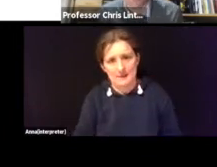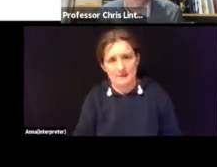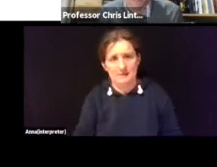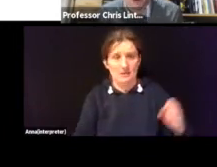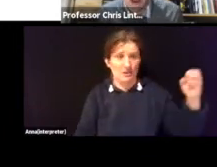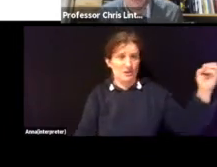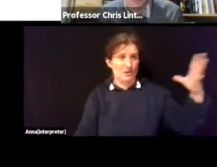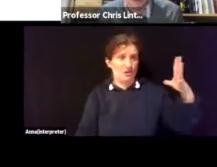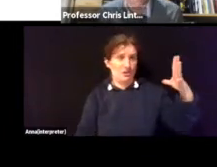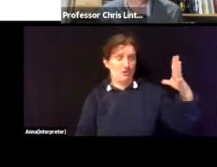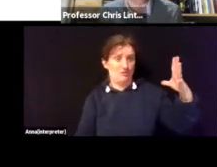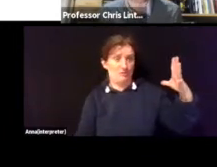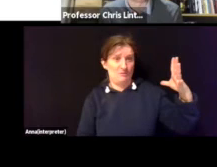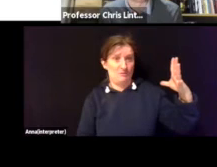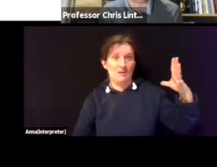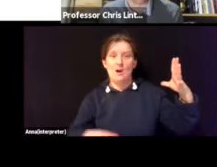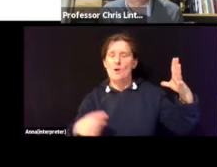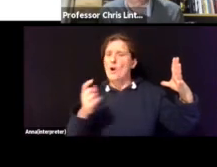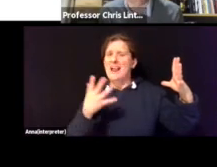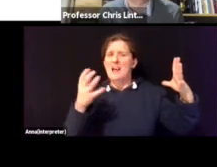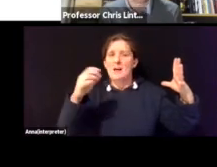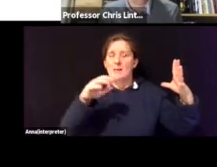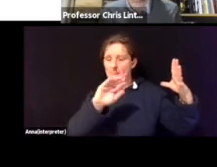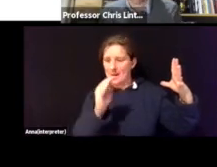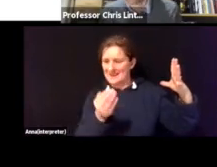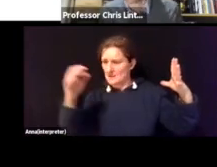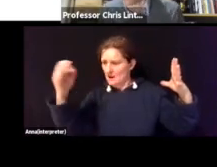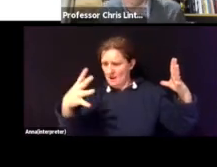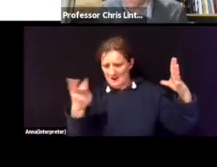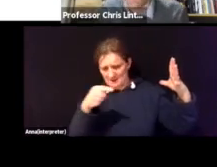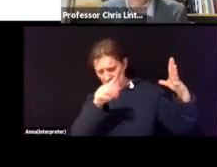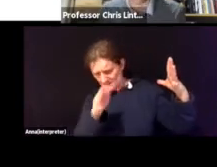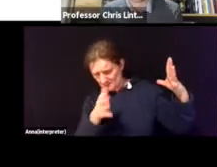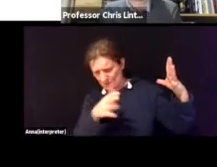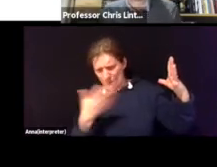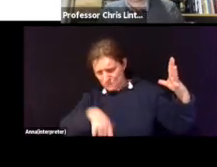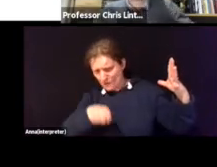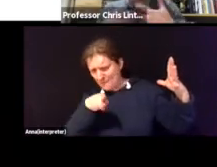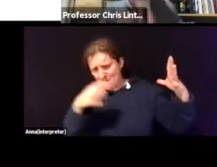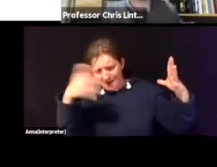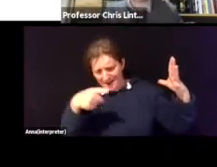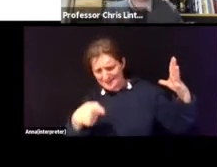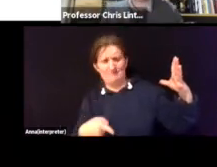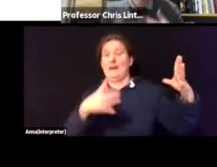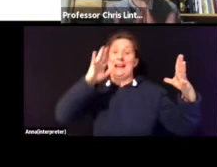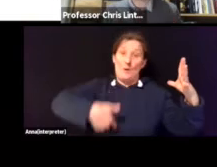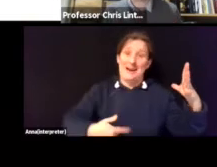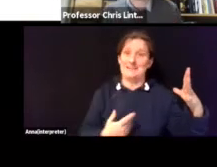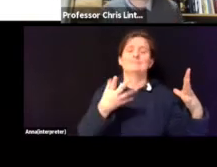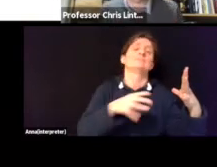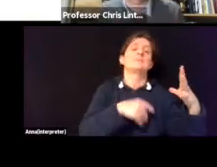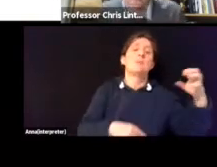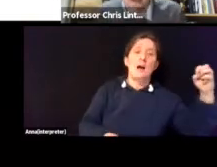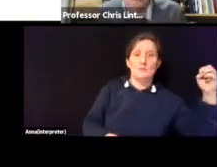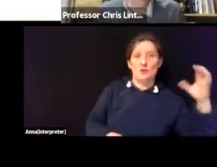left, I don't know where the light that's lighting the planets is coming from, but never mind. All I wanted to show you on this diagram is that our solar system has a